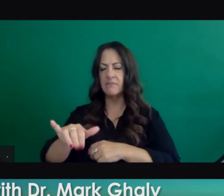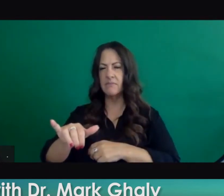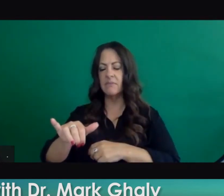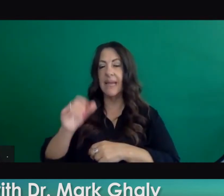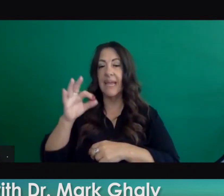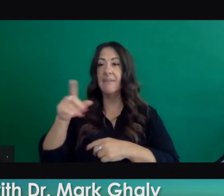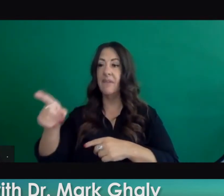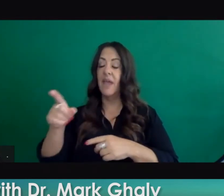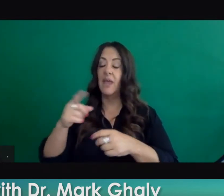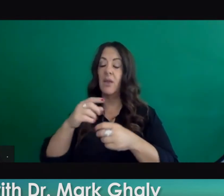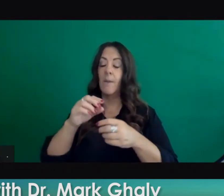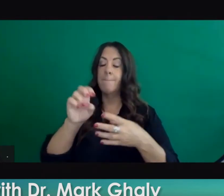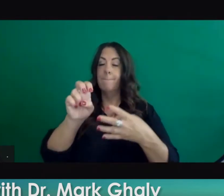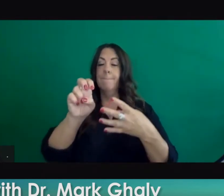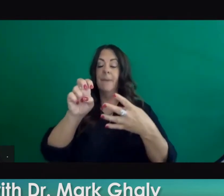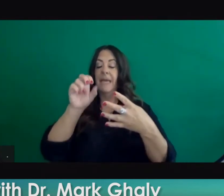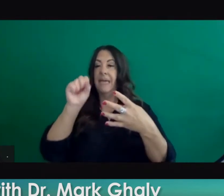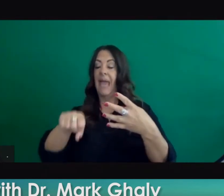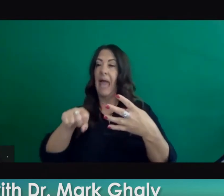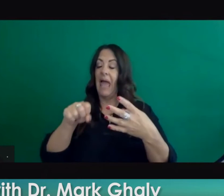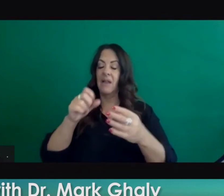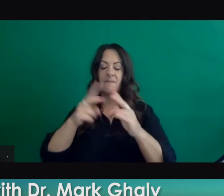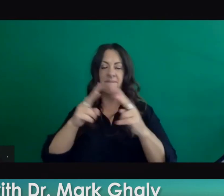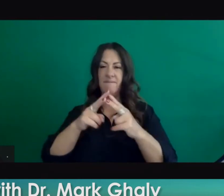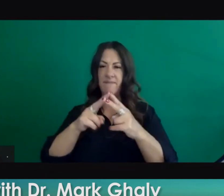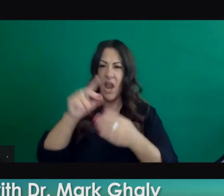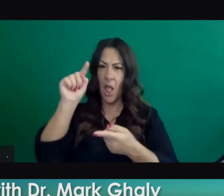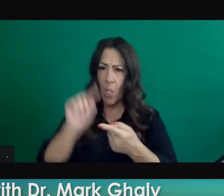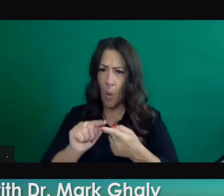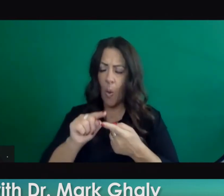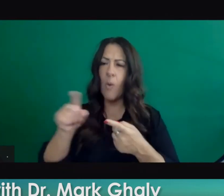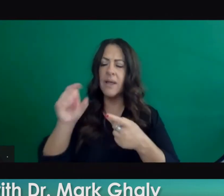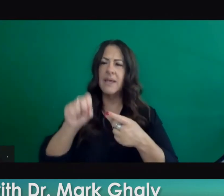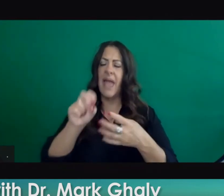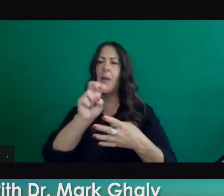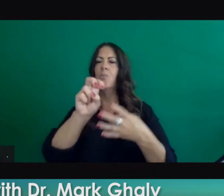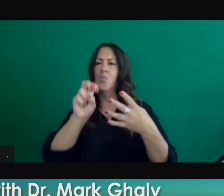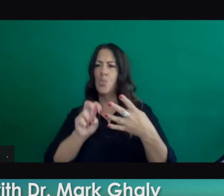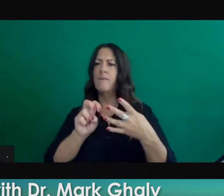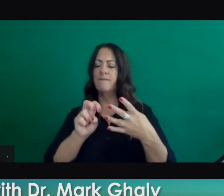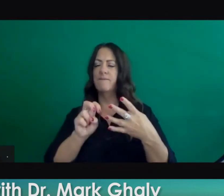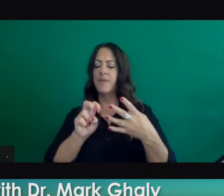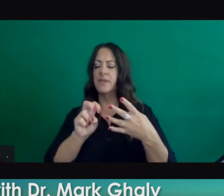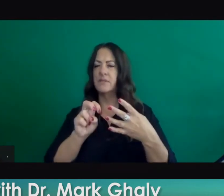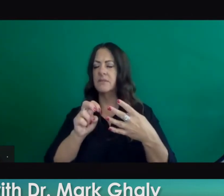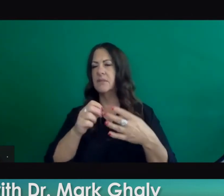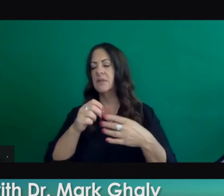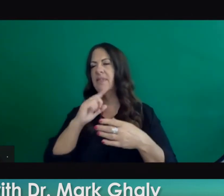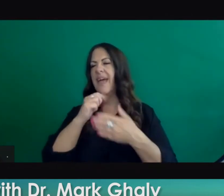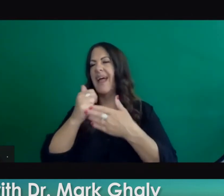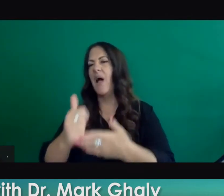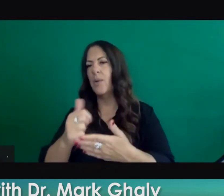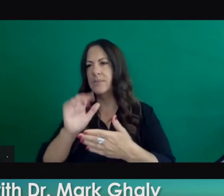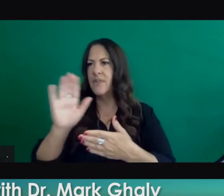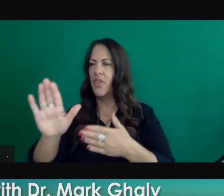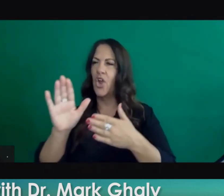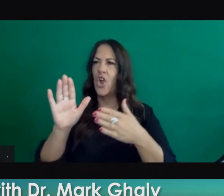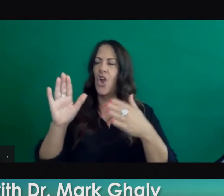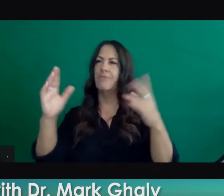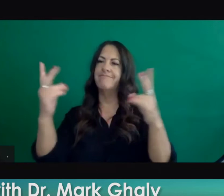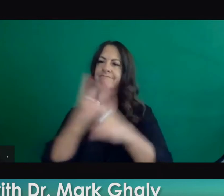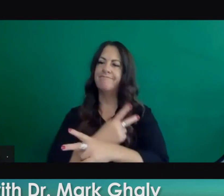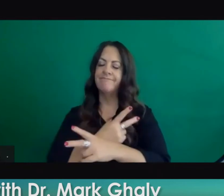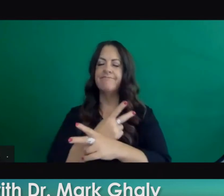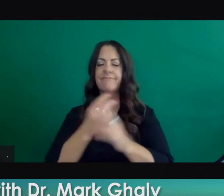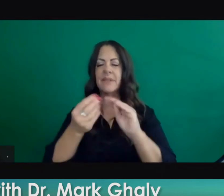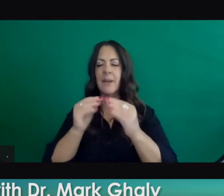a county, just like it did in Humble's case, move forward a tier. So in some ways, there is something that could slow down